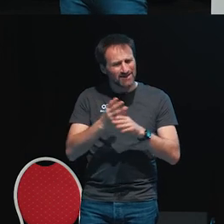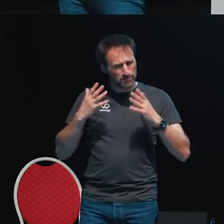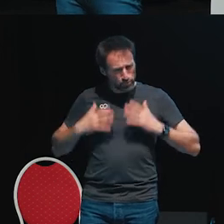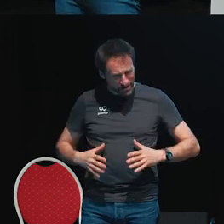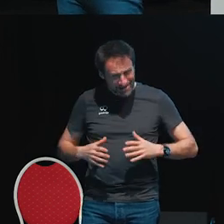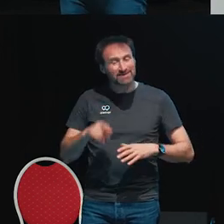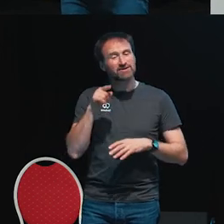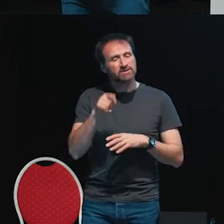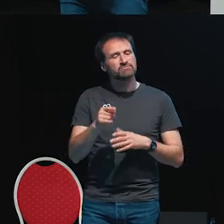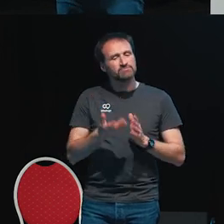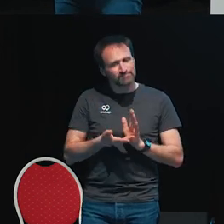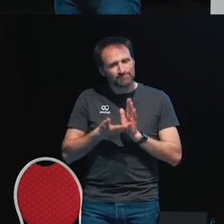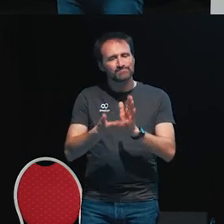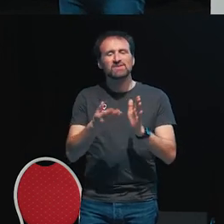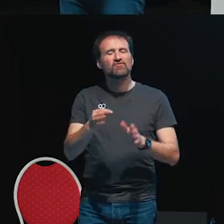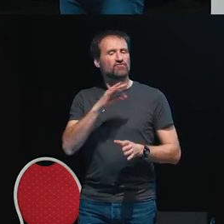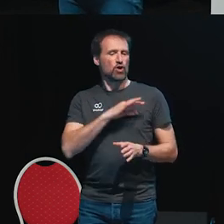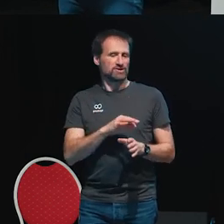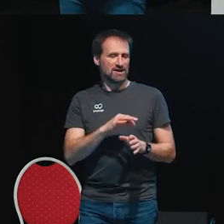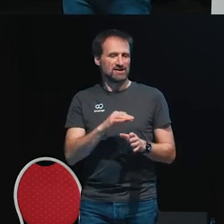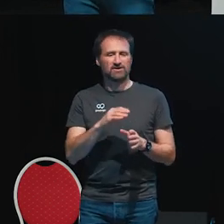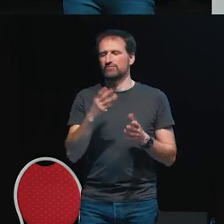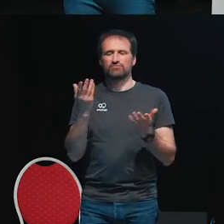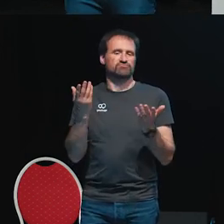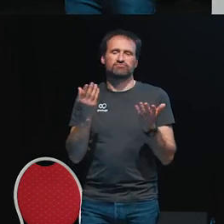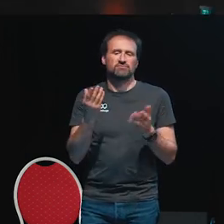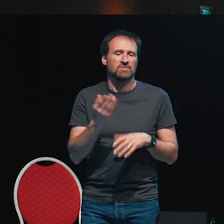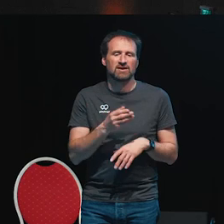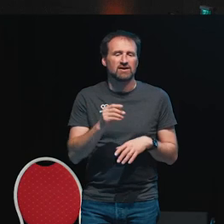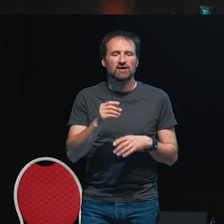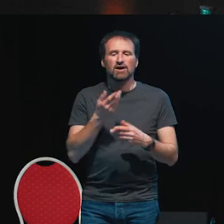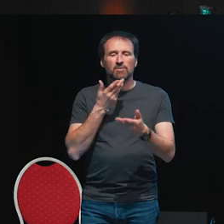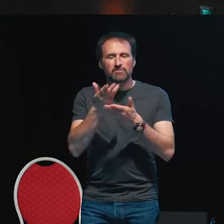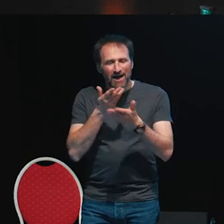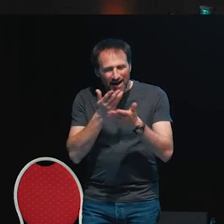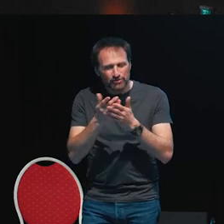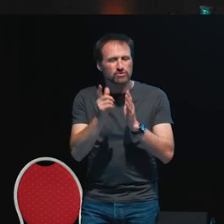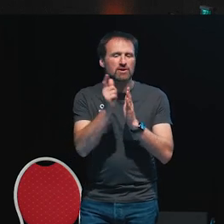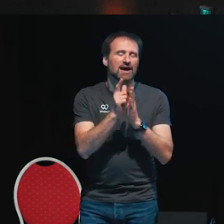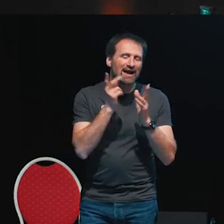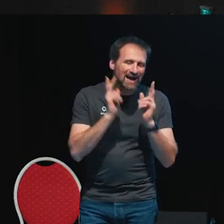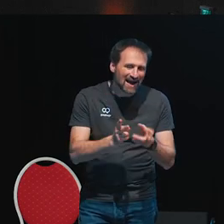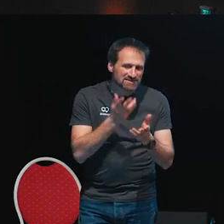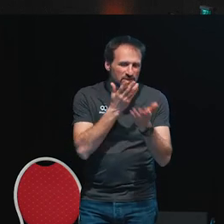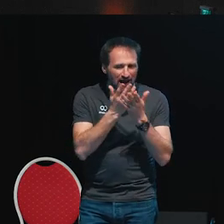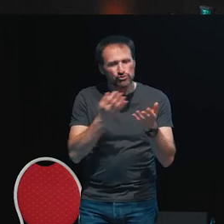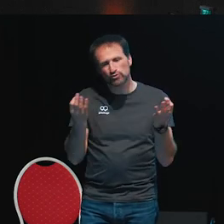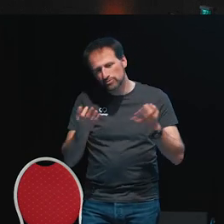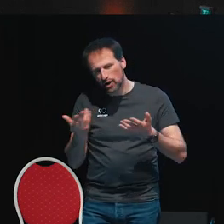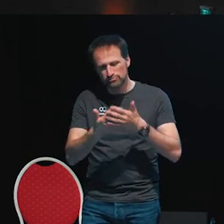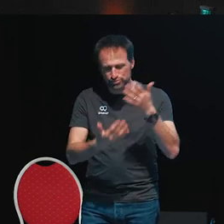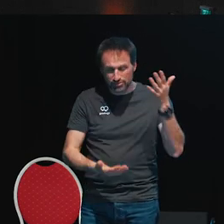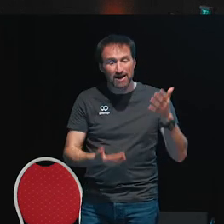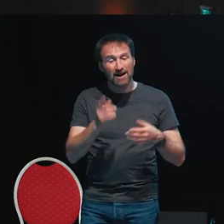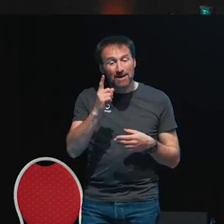of IP protection, the intellectual property protections, or legal consultation. But the core of it is that people